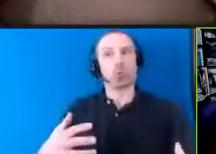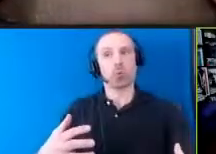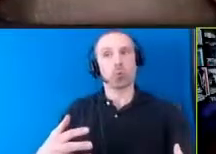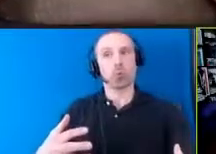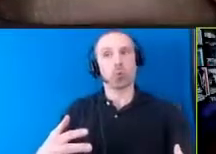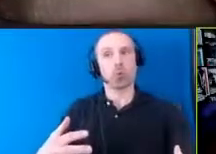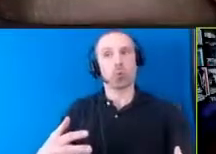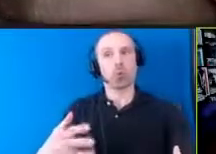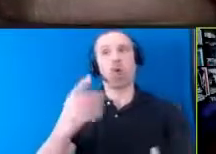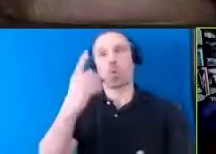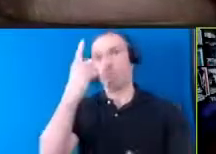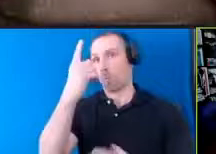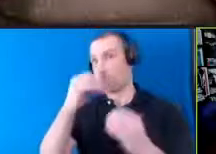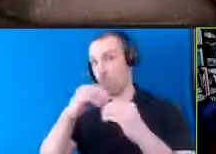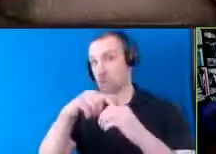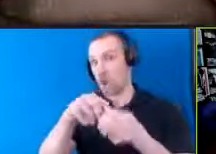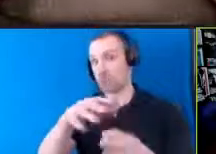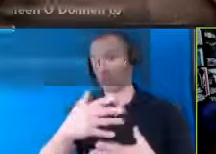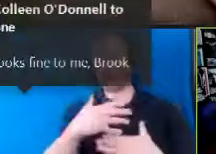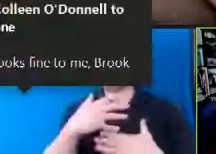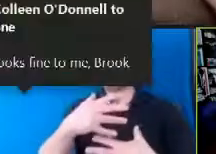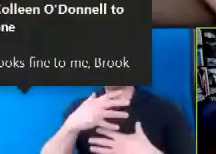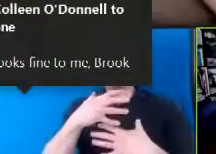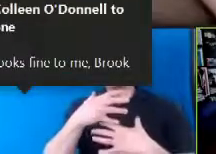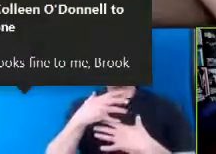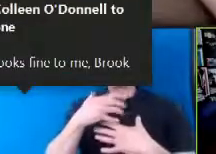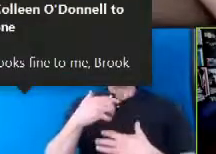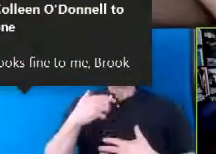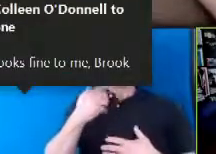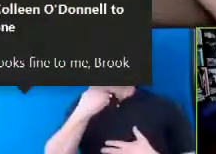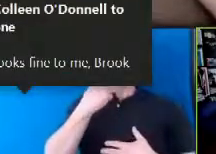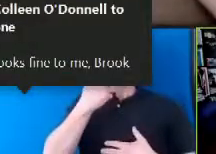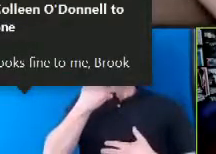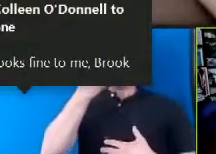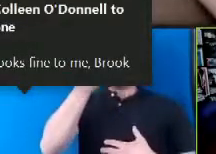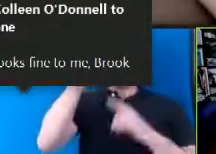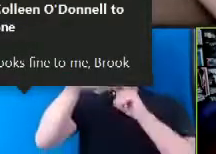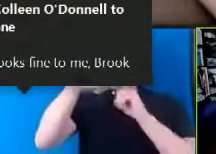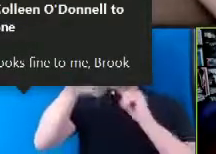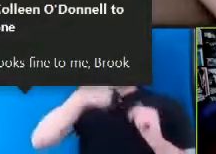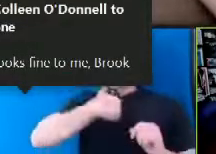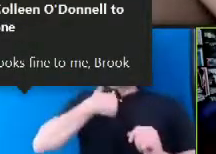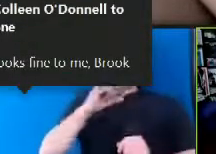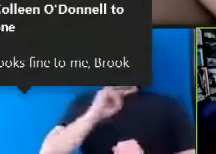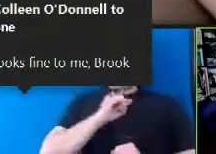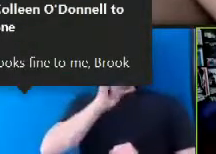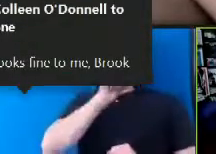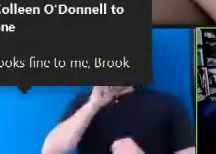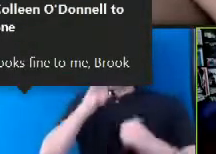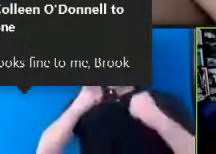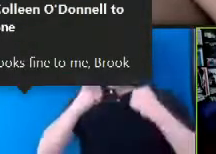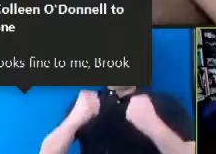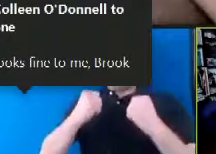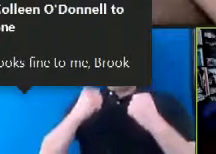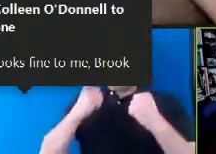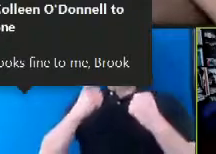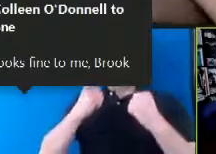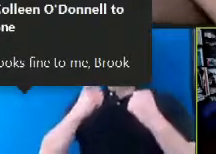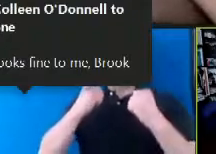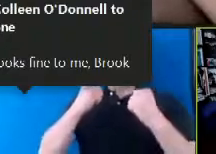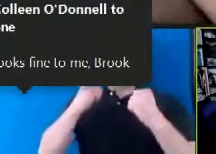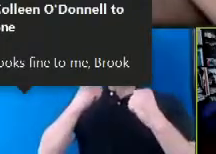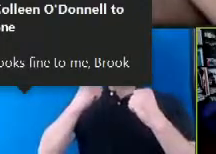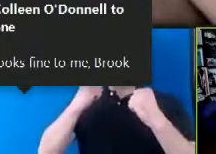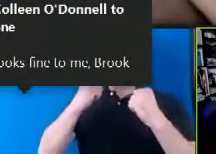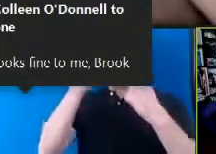strong. As you exhale, feel that breath of strength surrounding the entire outside of your body.